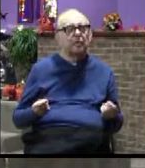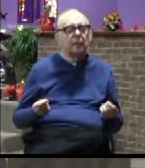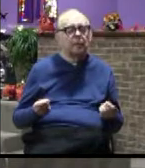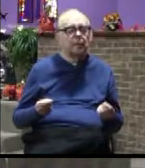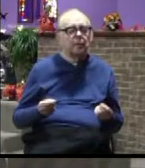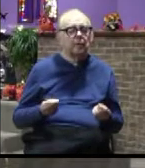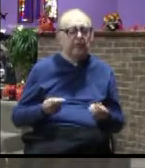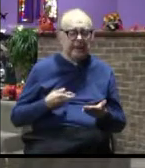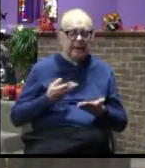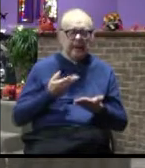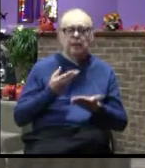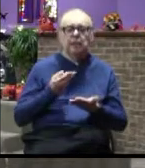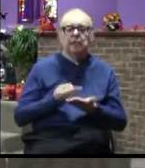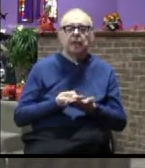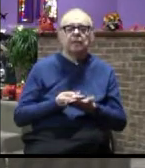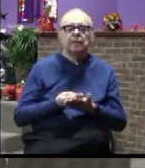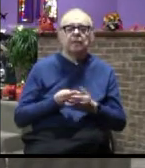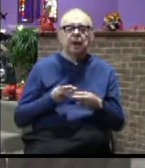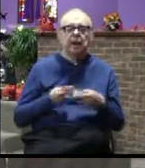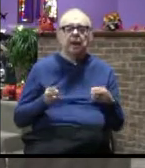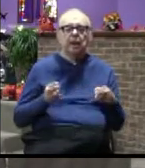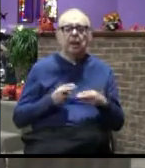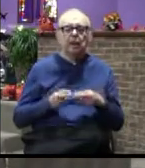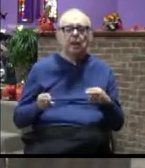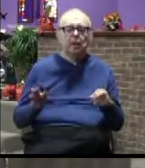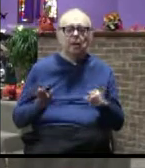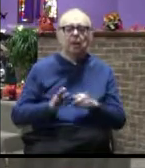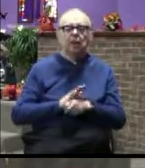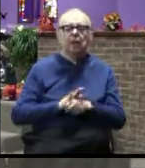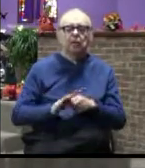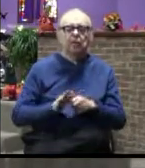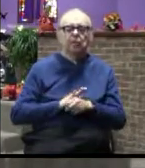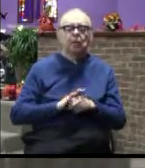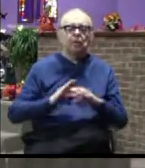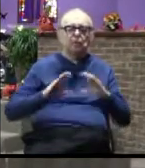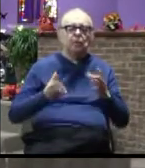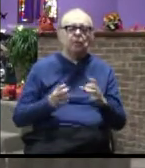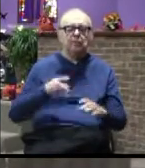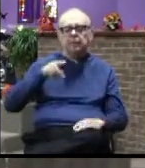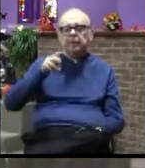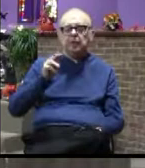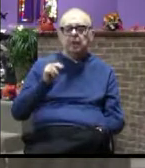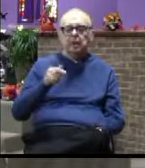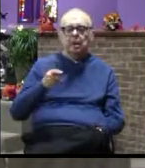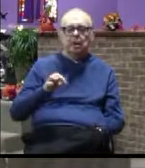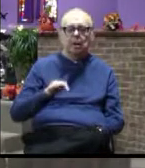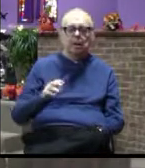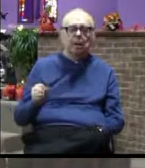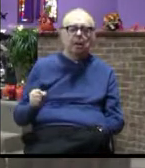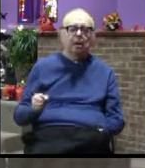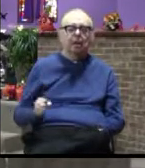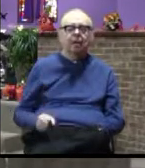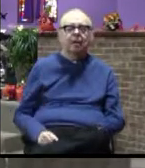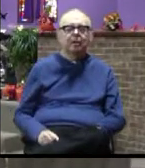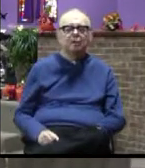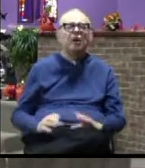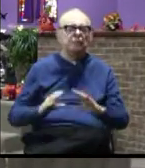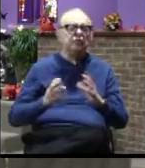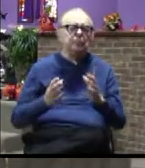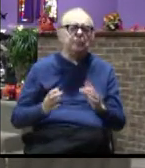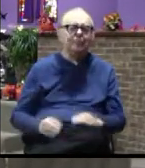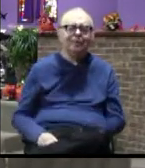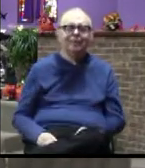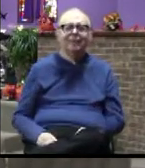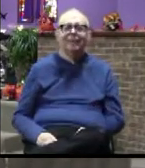is they lay their eggs and then the whole herd of penguins I think it's a herd I don't know what it's called